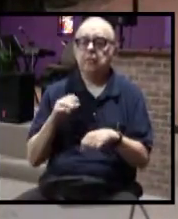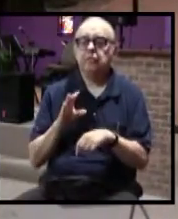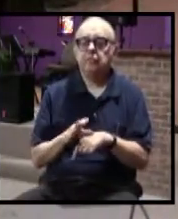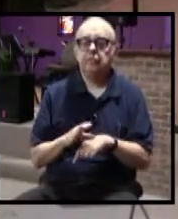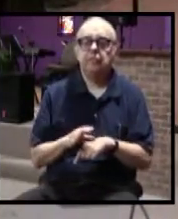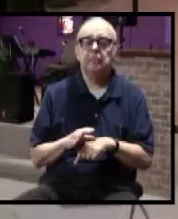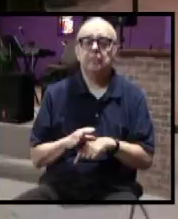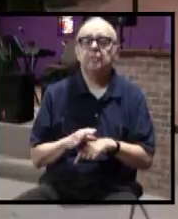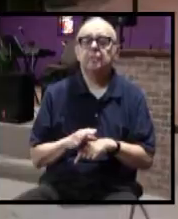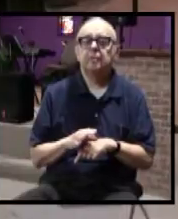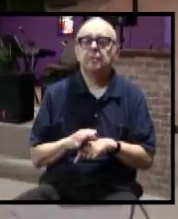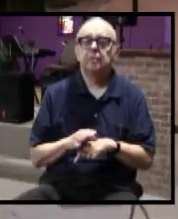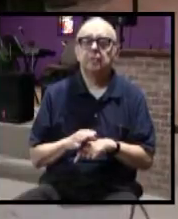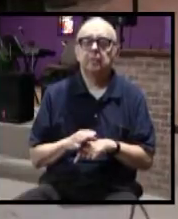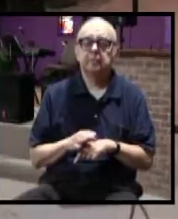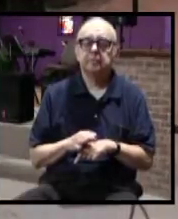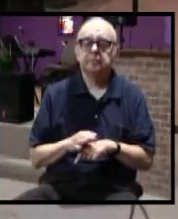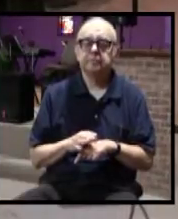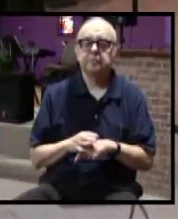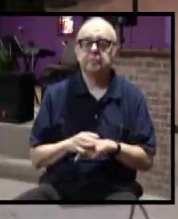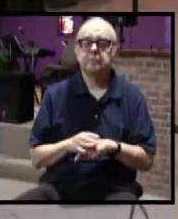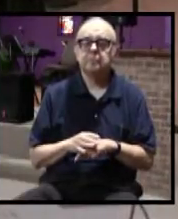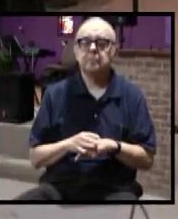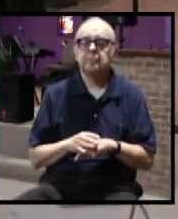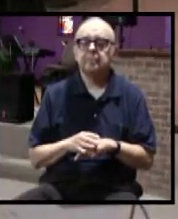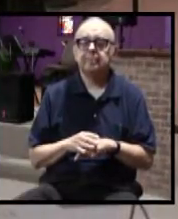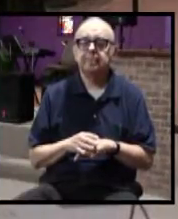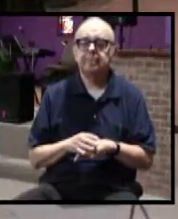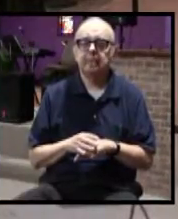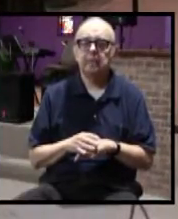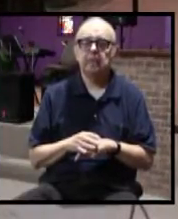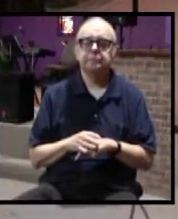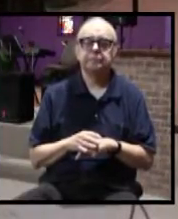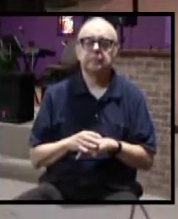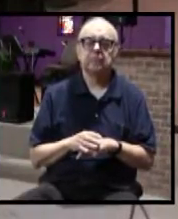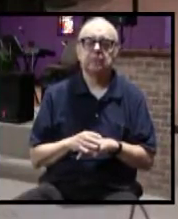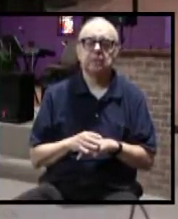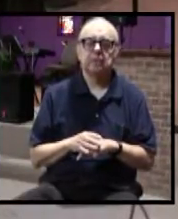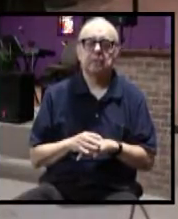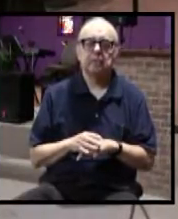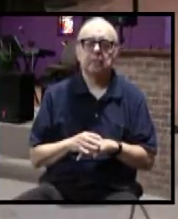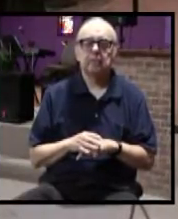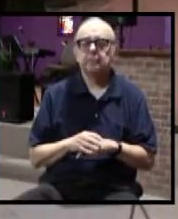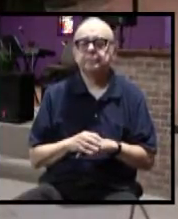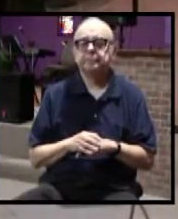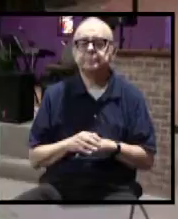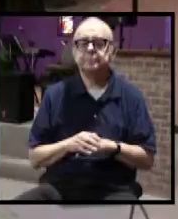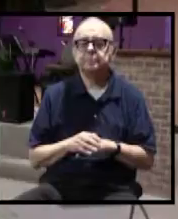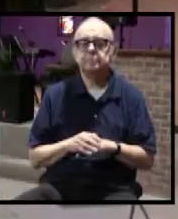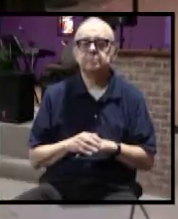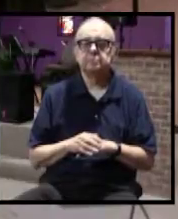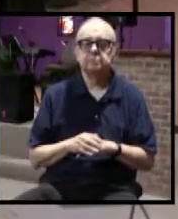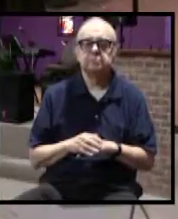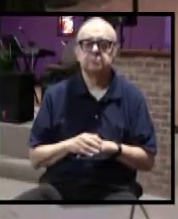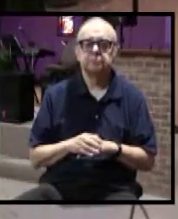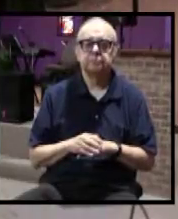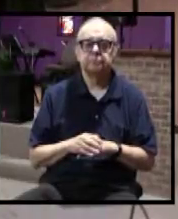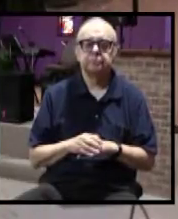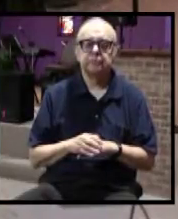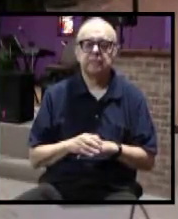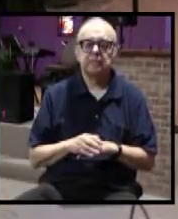I enjoy being here, but it's just, I just feel kind of odd